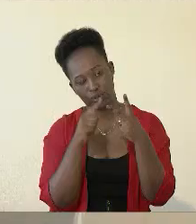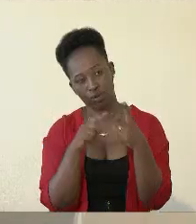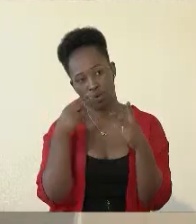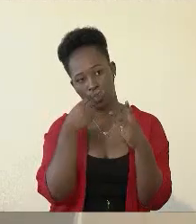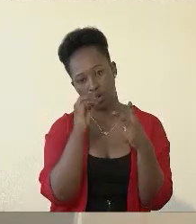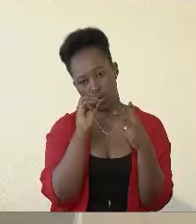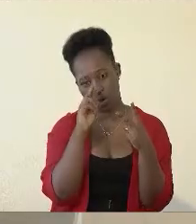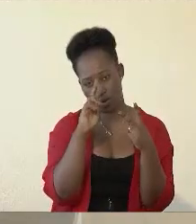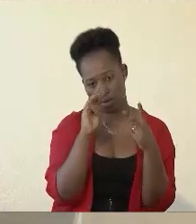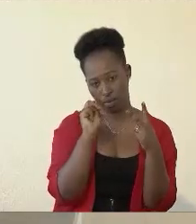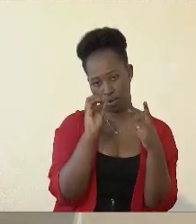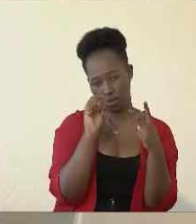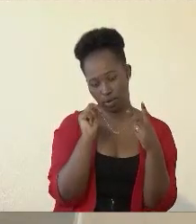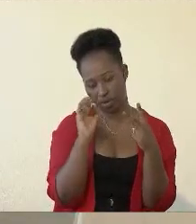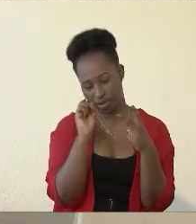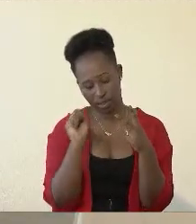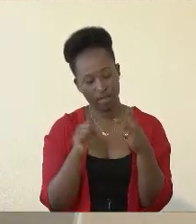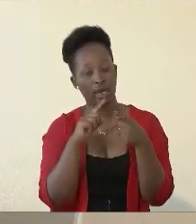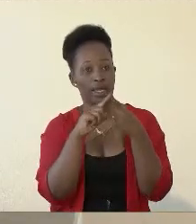insulin, another one is glycagon,